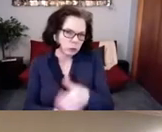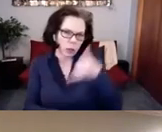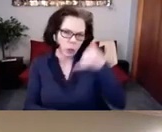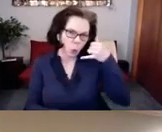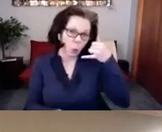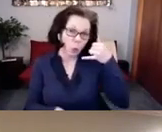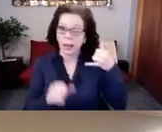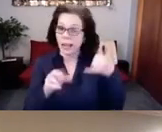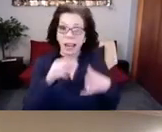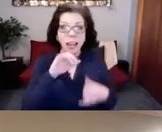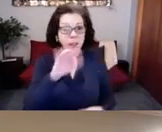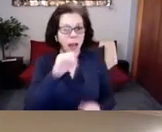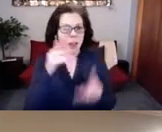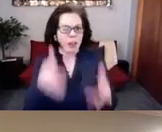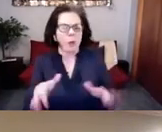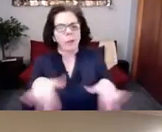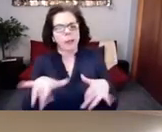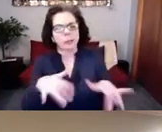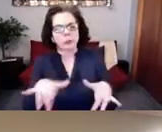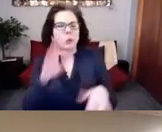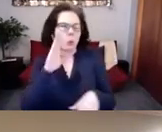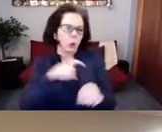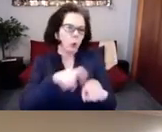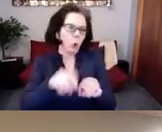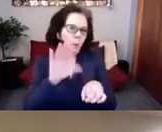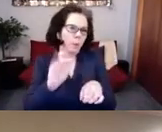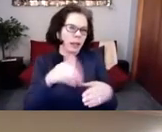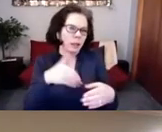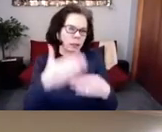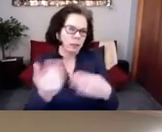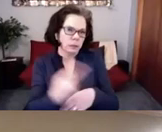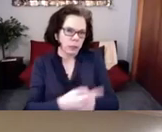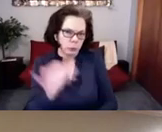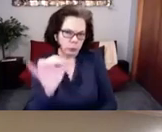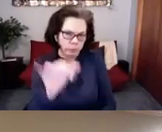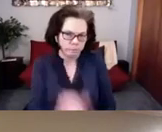a message after hours the next day.